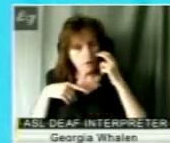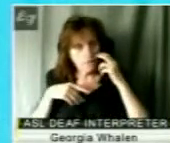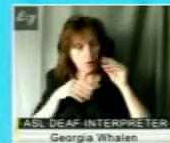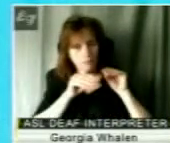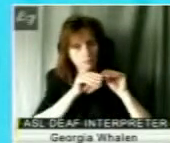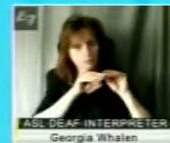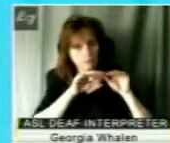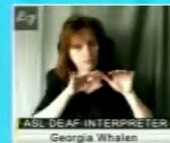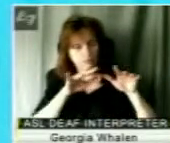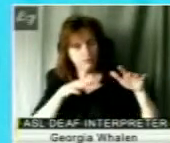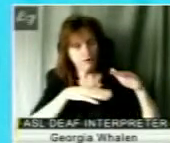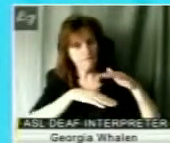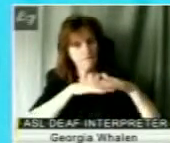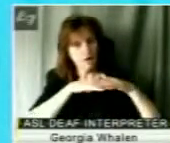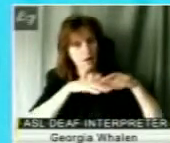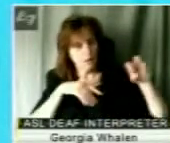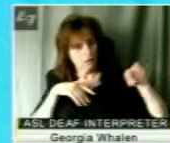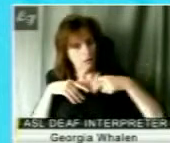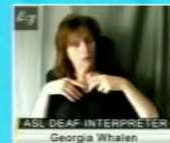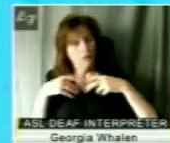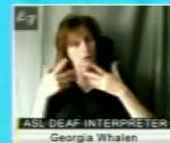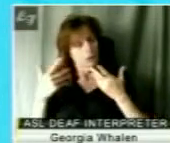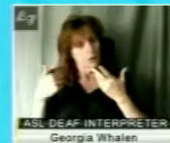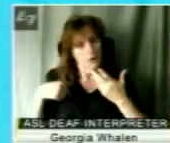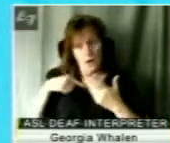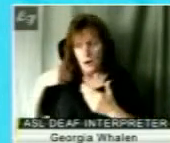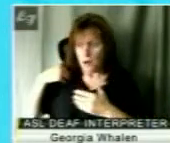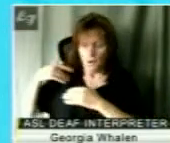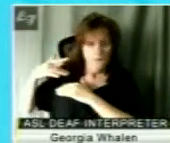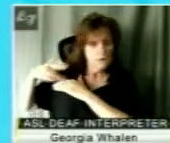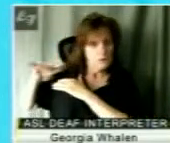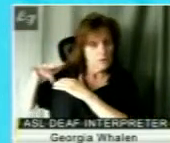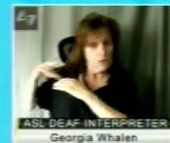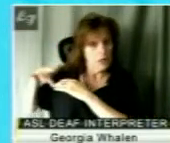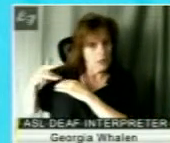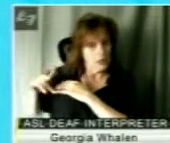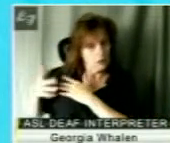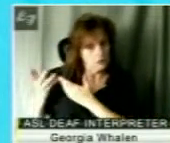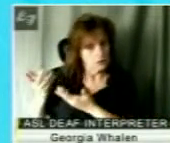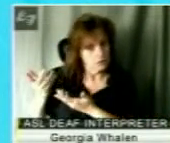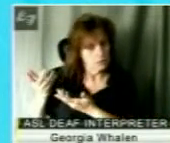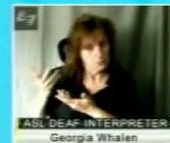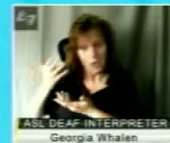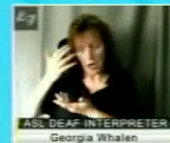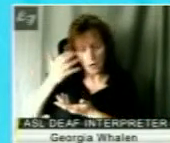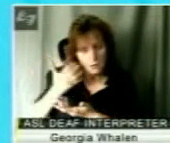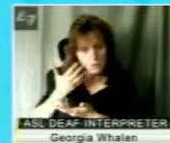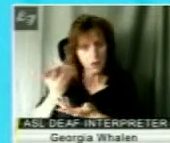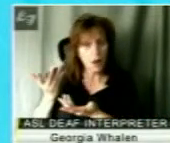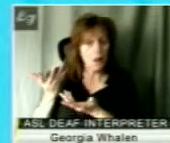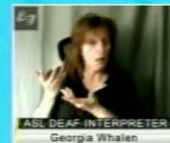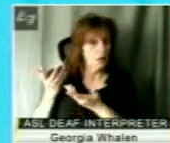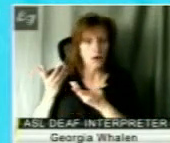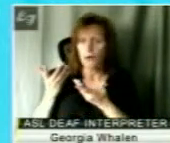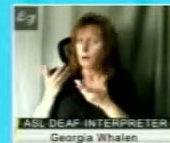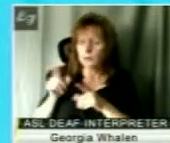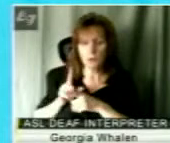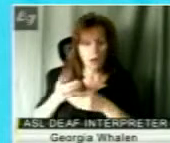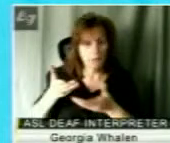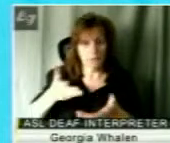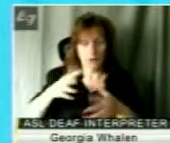Hamilton is a center that has more hotel spaces available than other communities that surround us, and same in Niagara. And so there